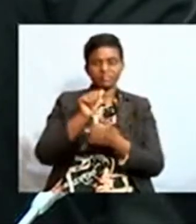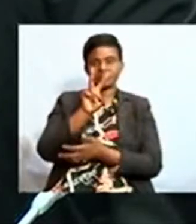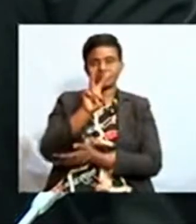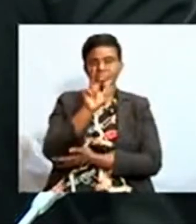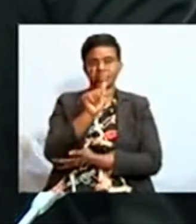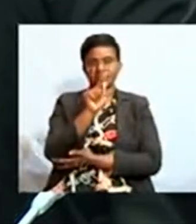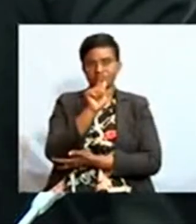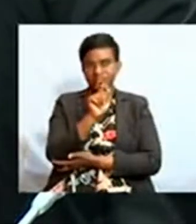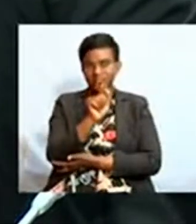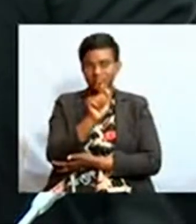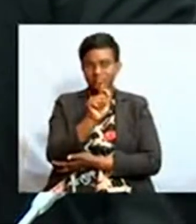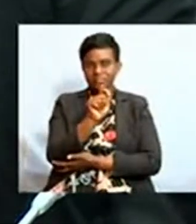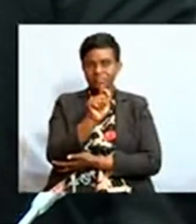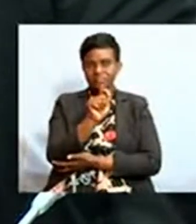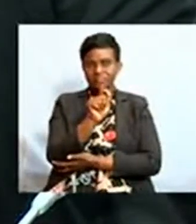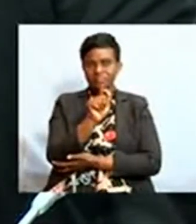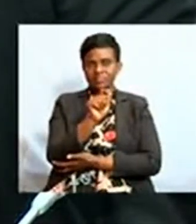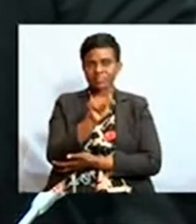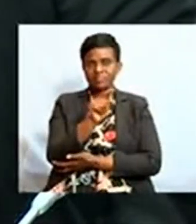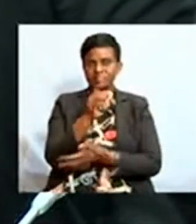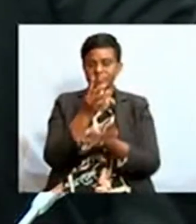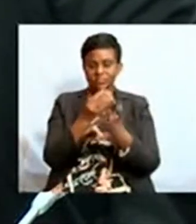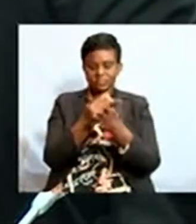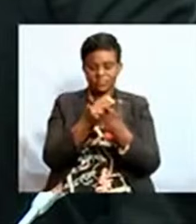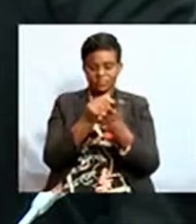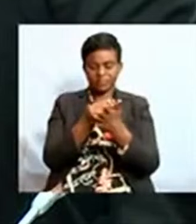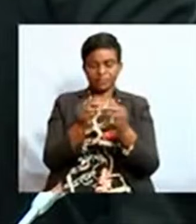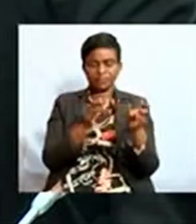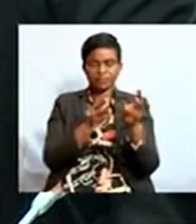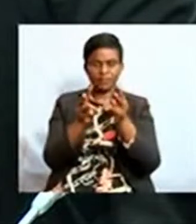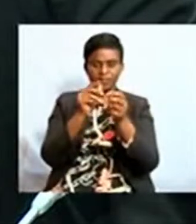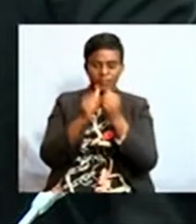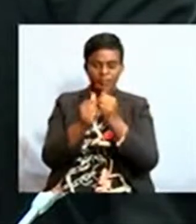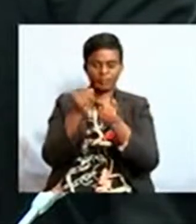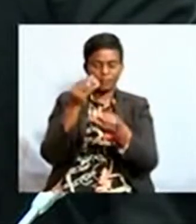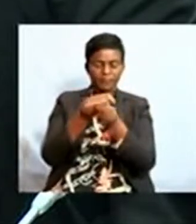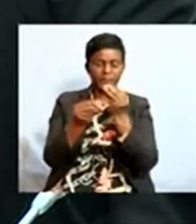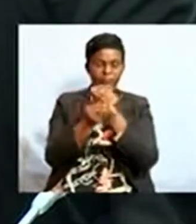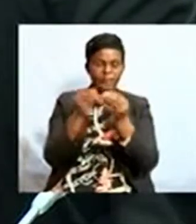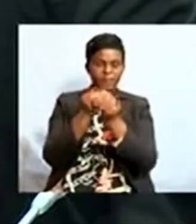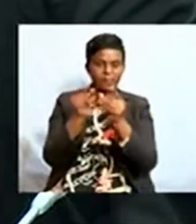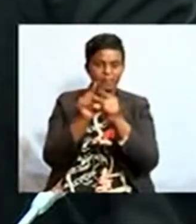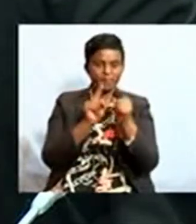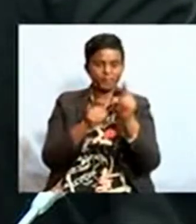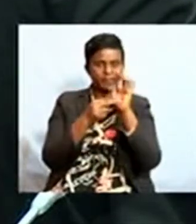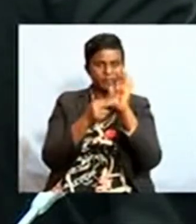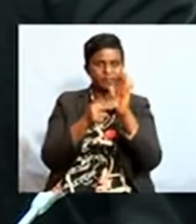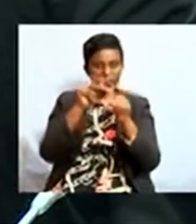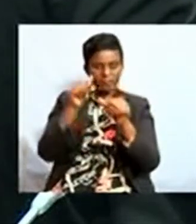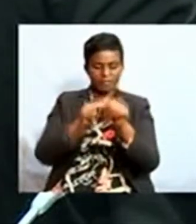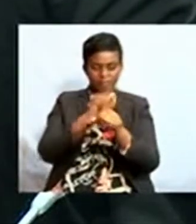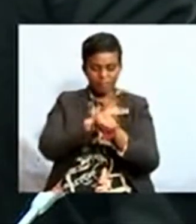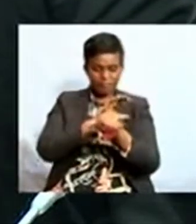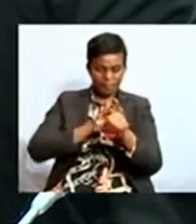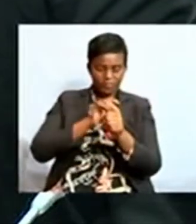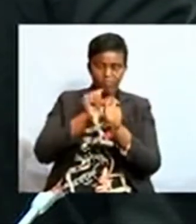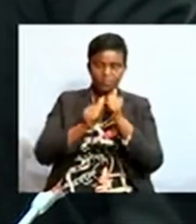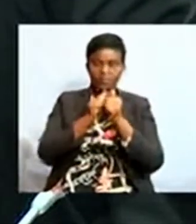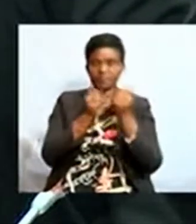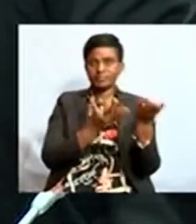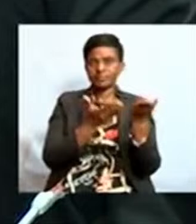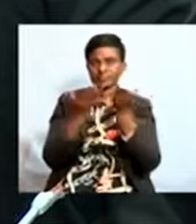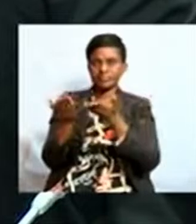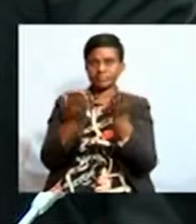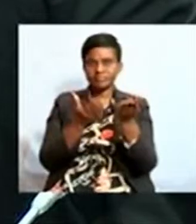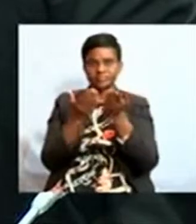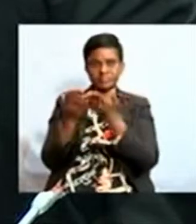the reporting back mechanism that was put in place. So it applies to every company that was supplying